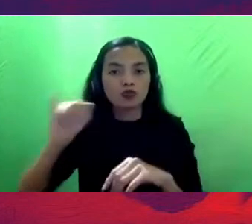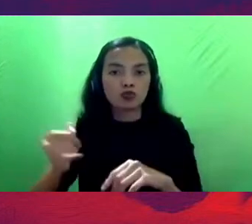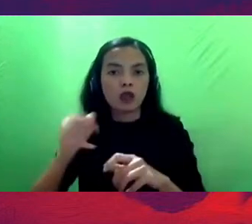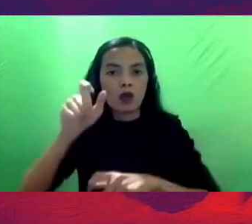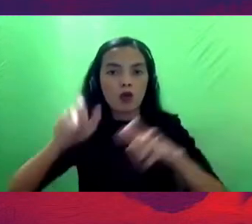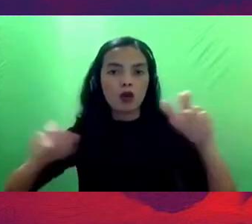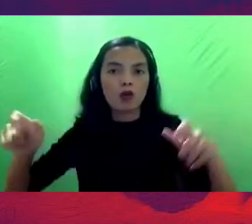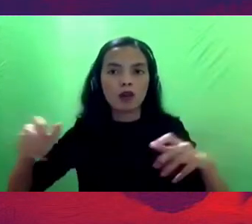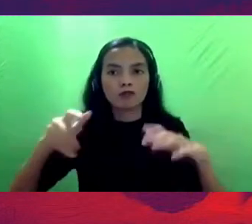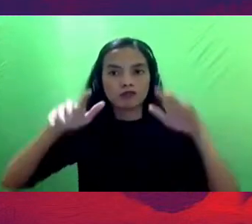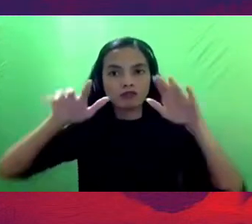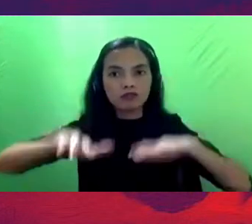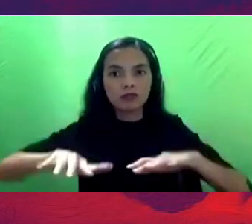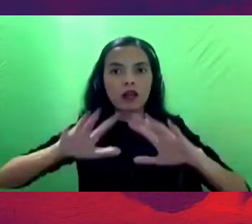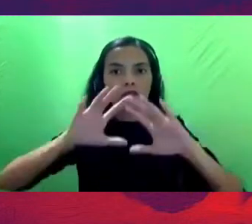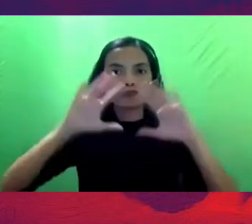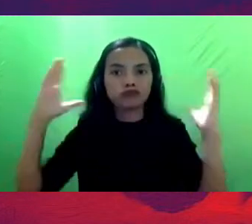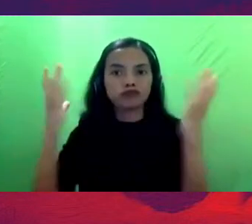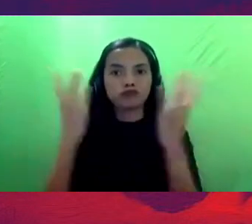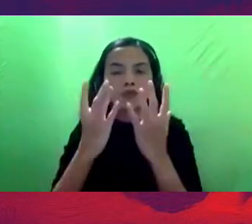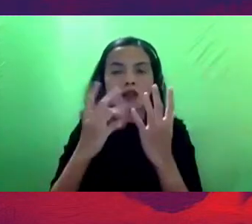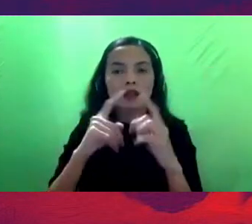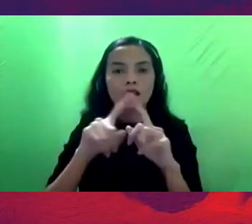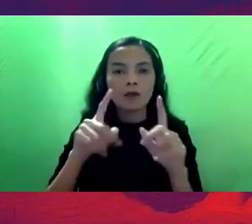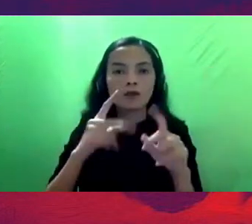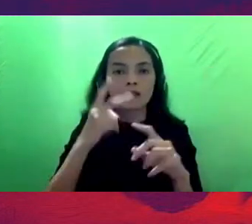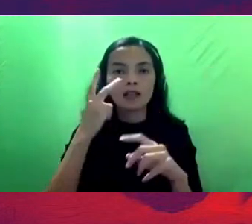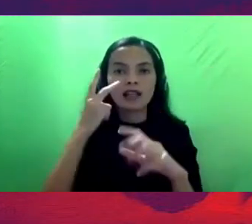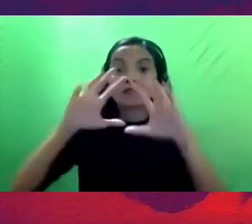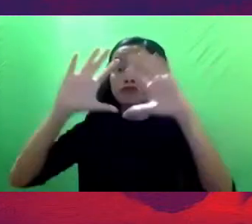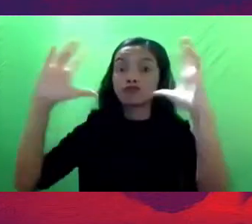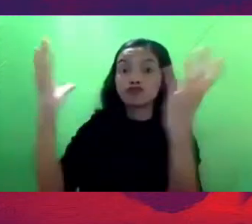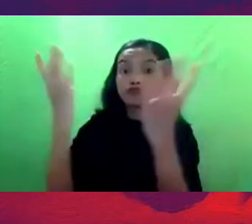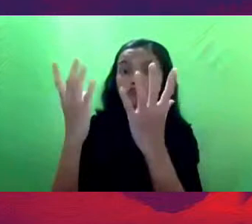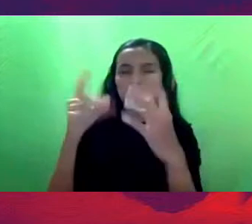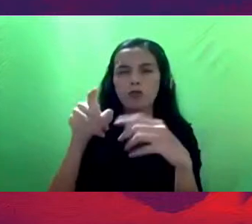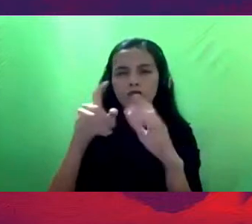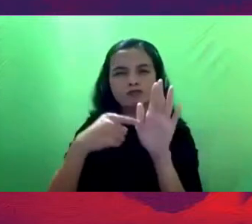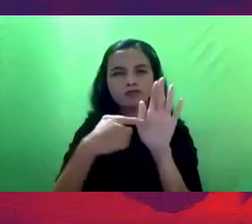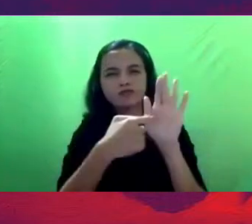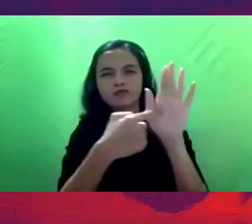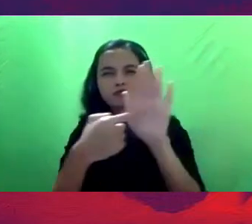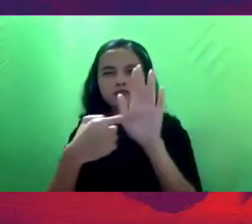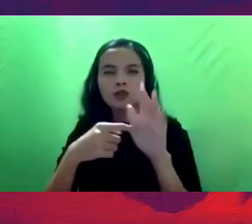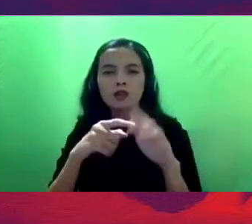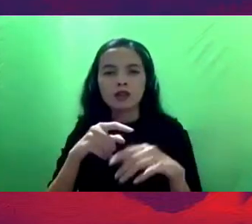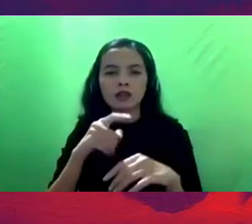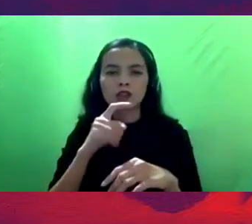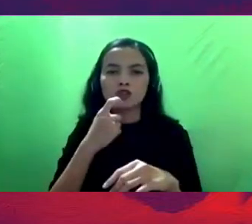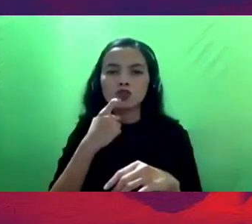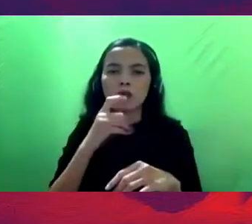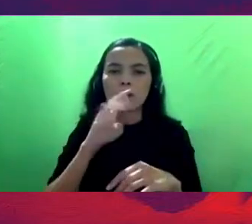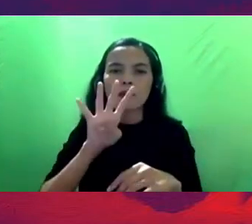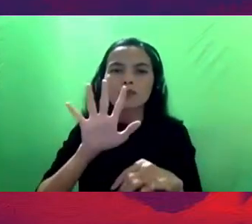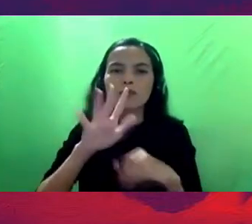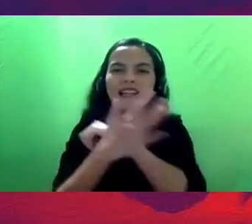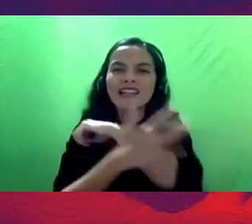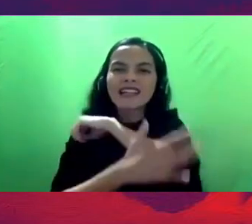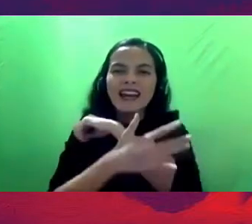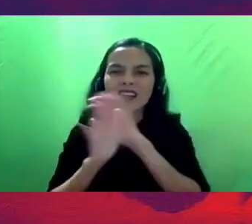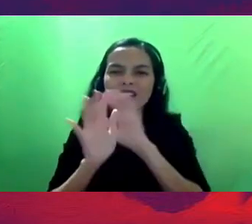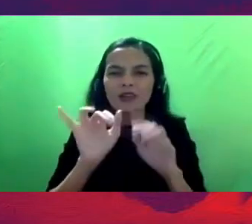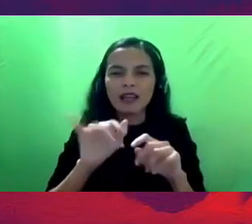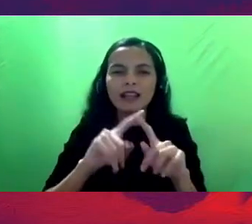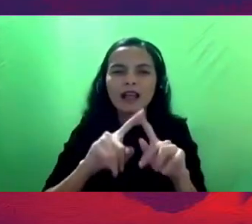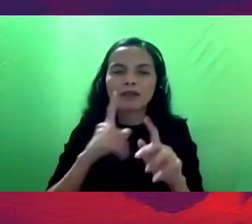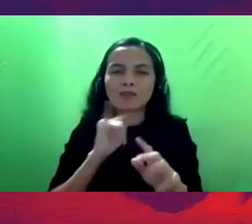world. Now, I'm using the word global quite liberally here because the coverage is only 45 countries. But this is just to give you a bit